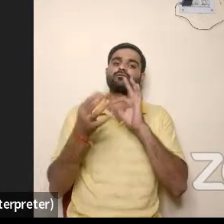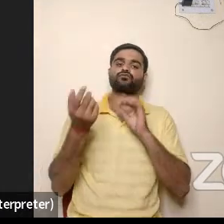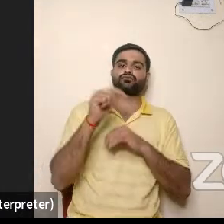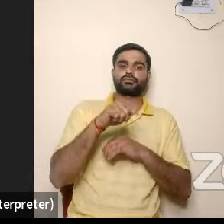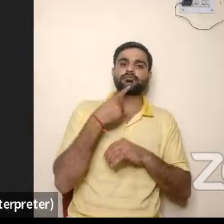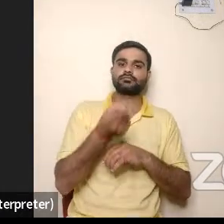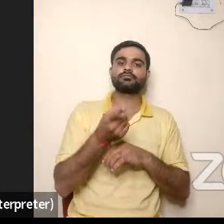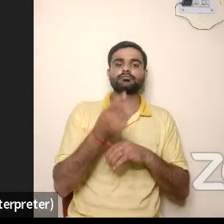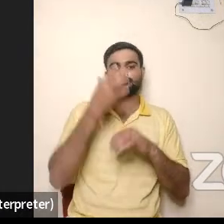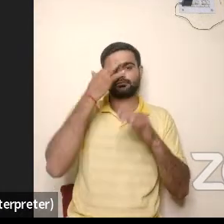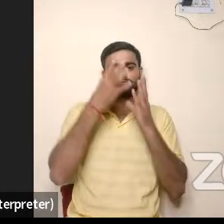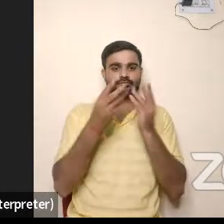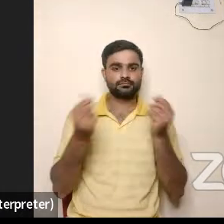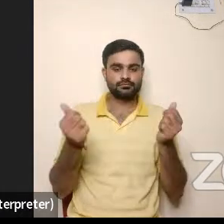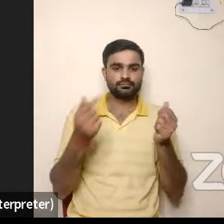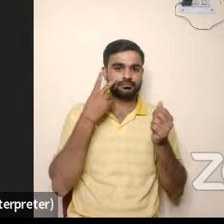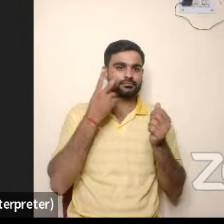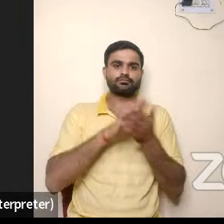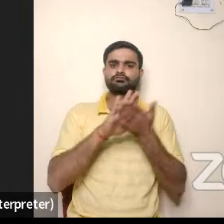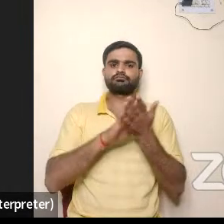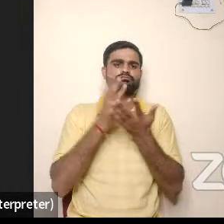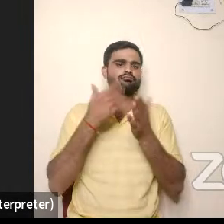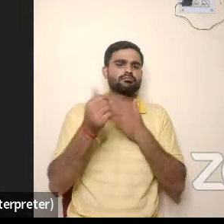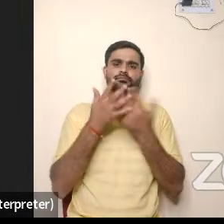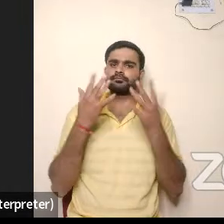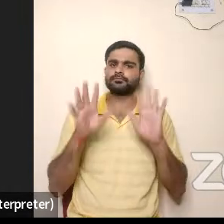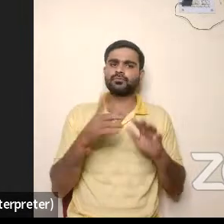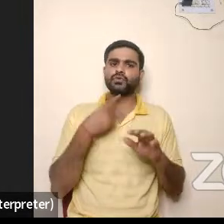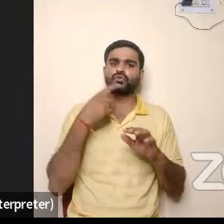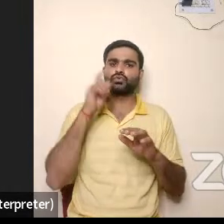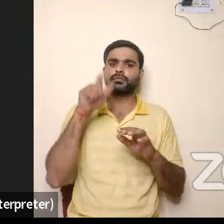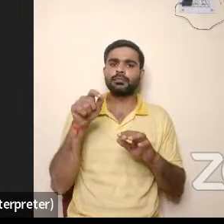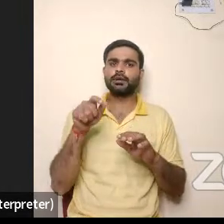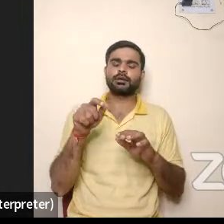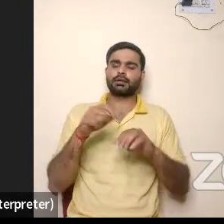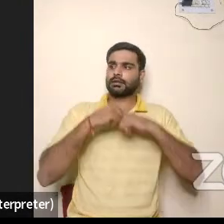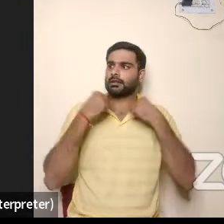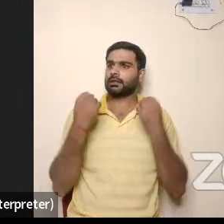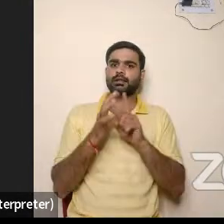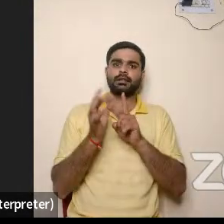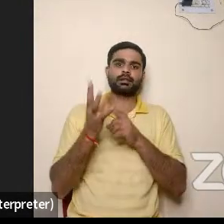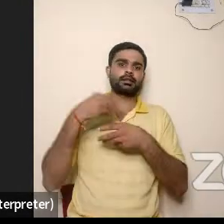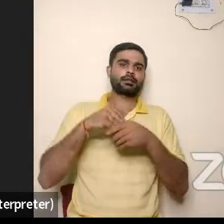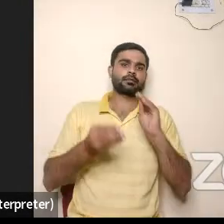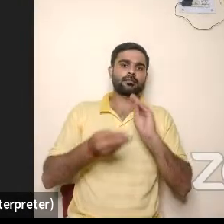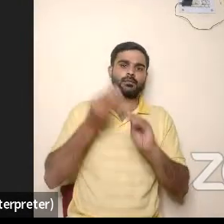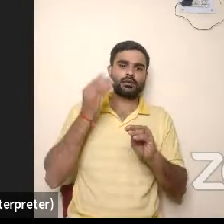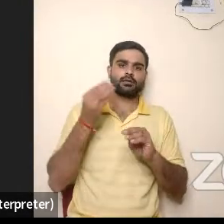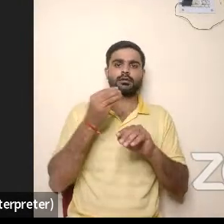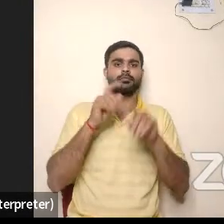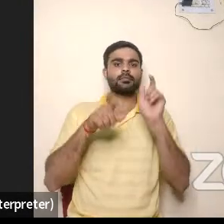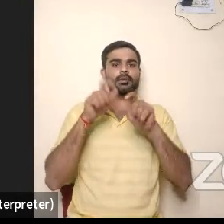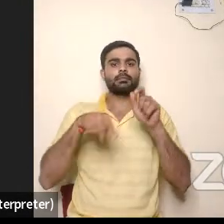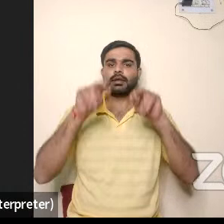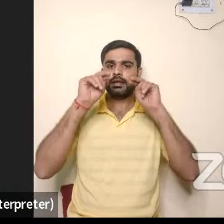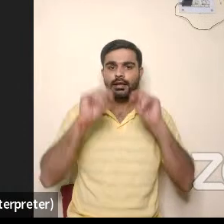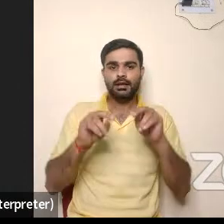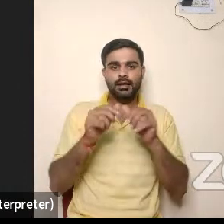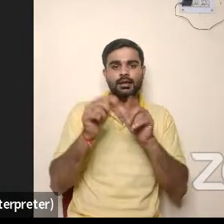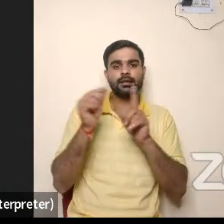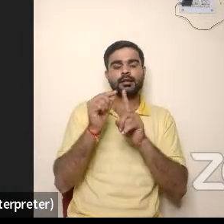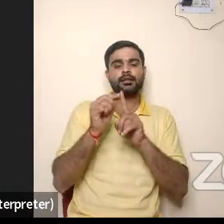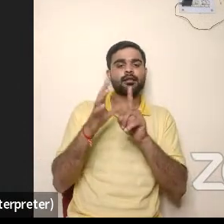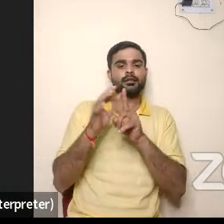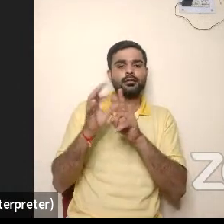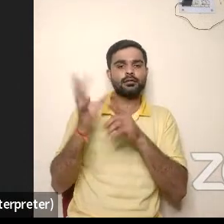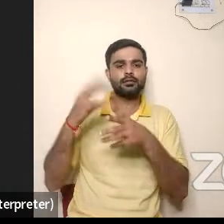they just sort of, okay, nahi hai to nahi hai, chodo pare. Like, who has the energy to take it up? But some people need to act as conduits